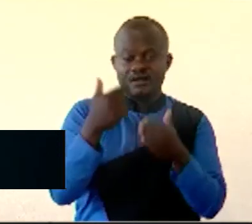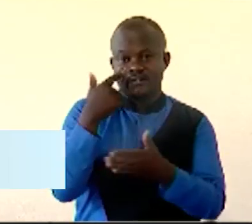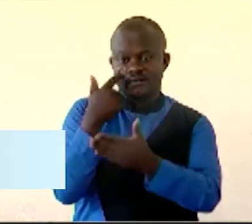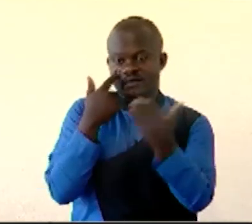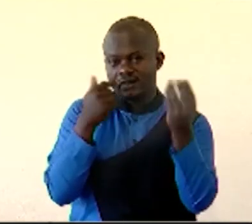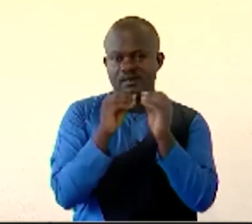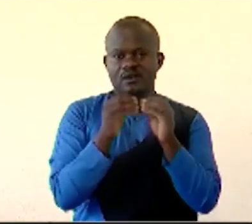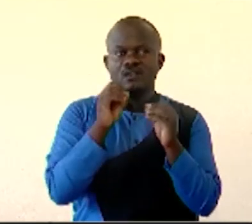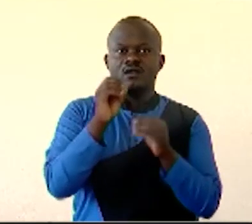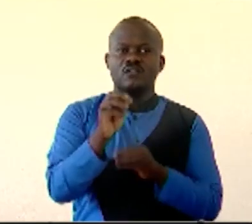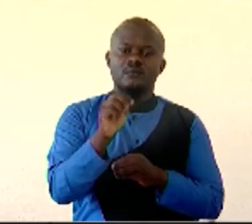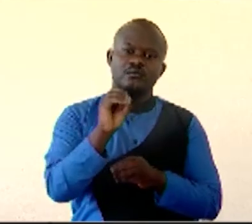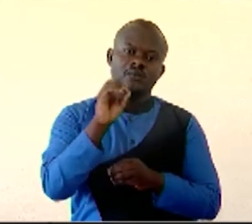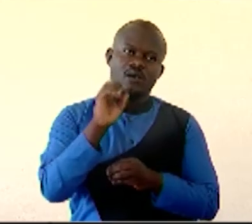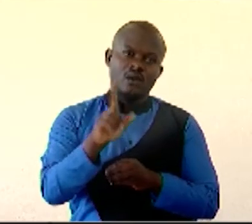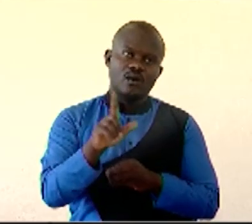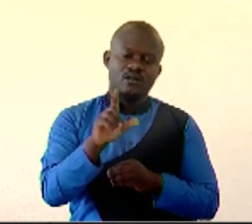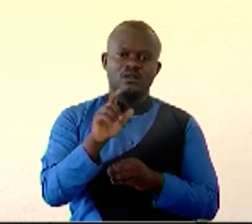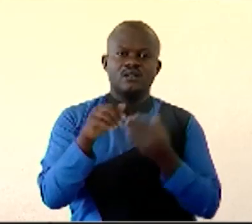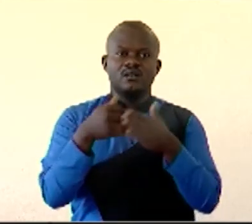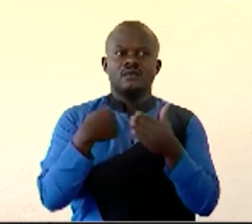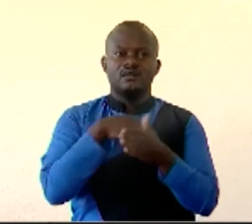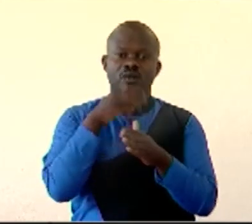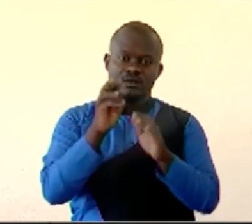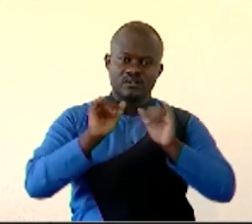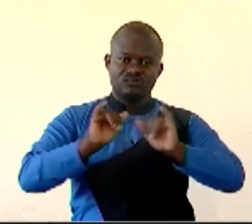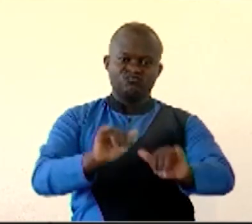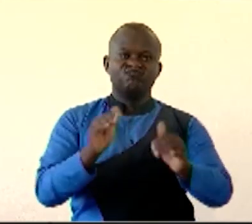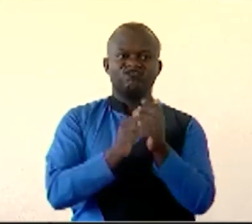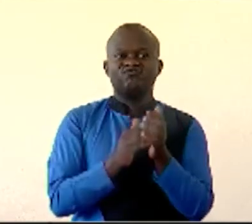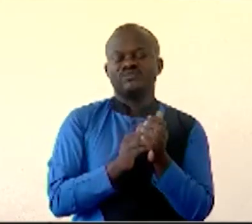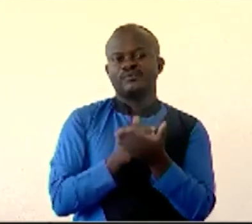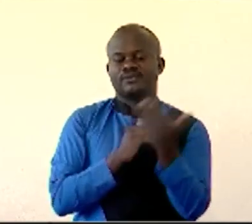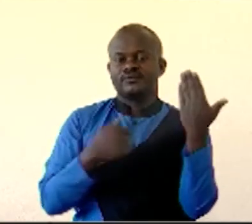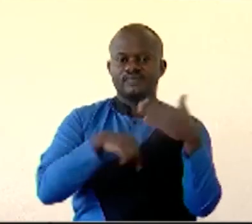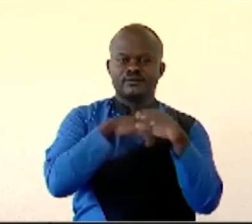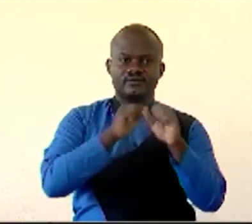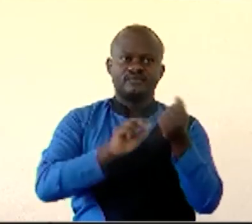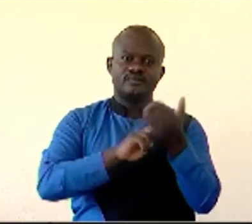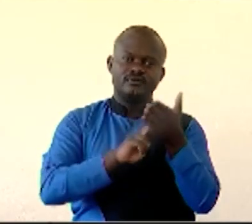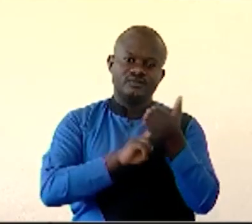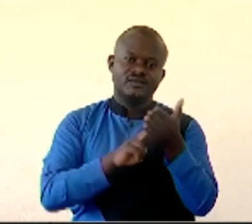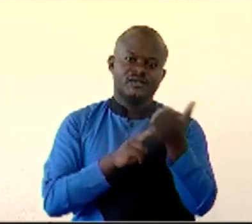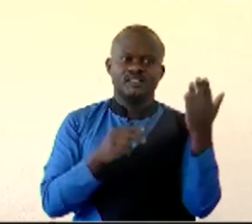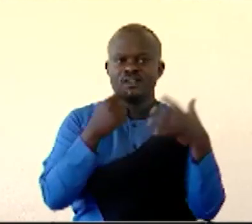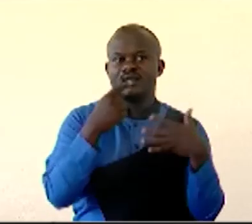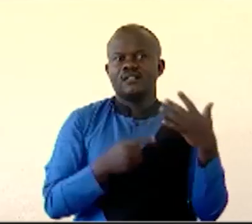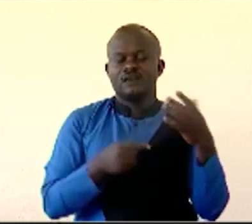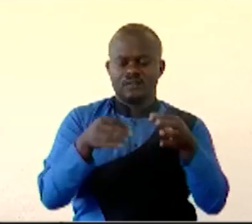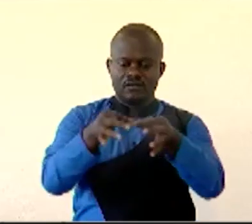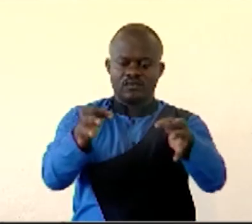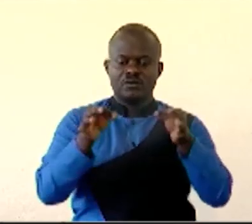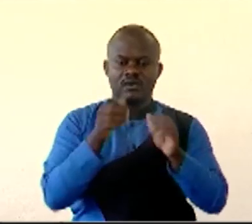number of moles of the magnesium which will remain unreacted, we can use the formula, which